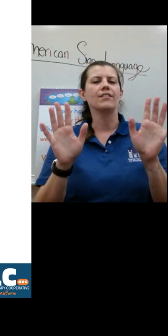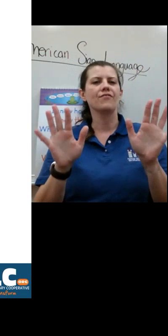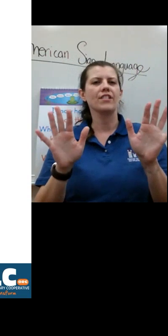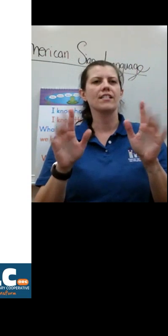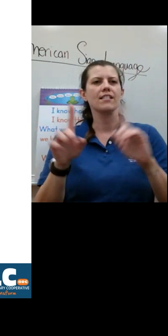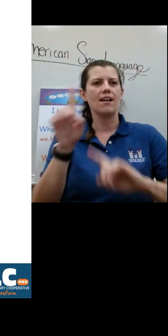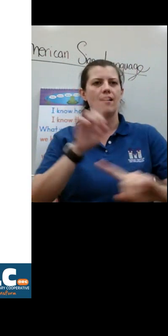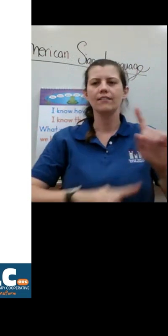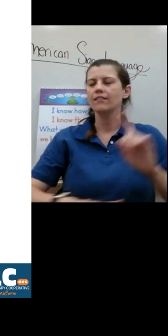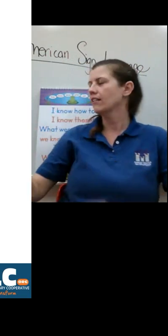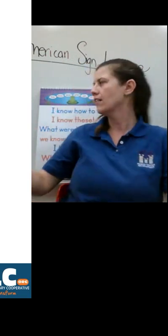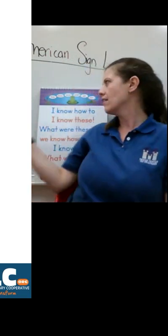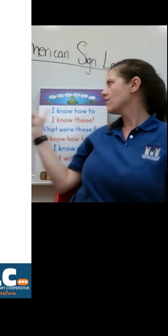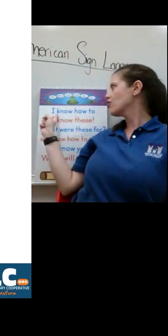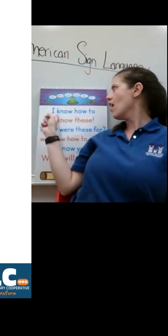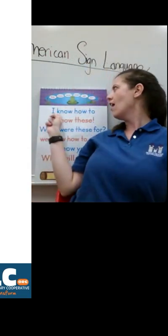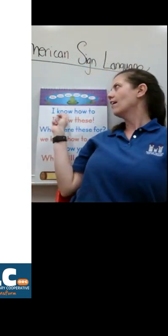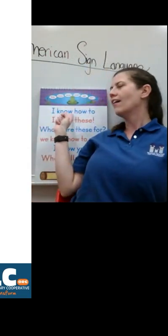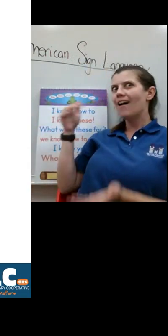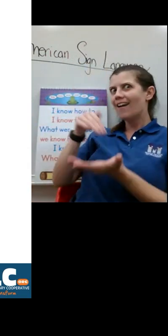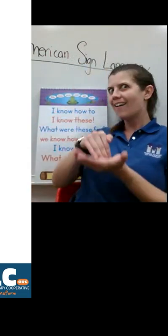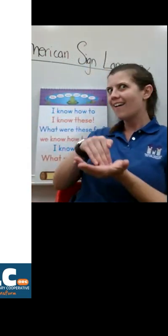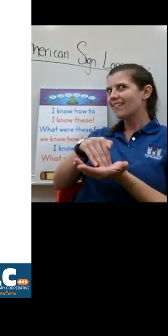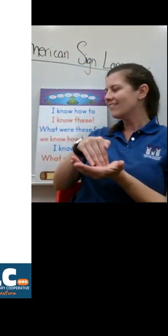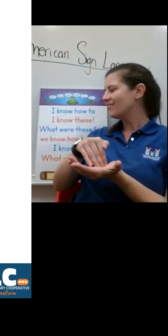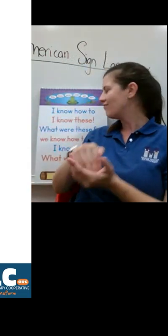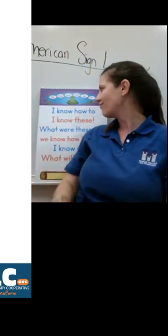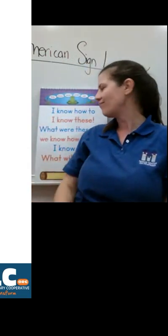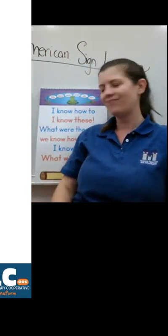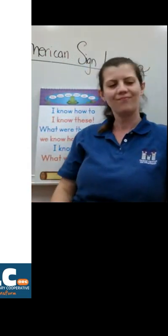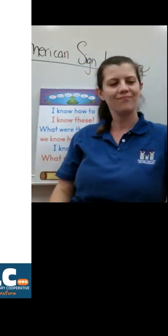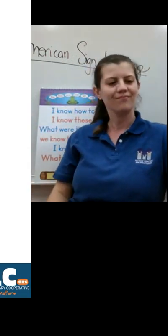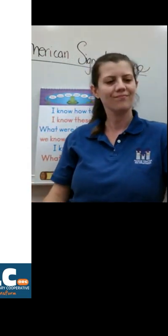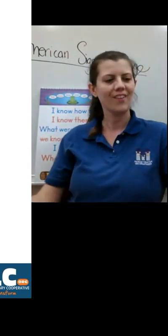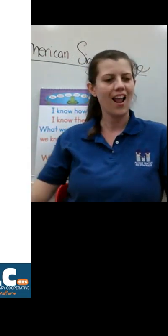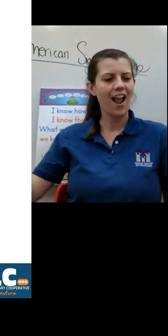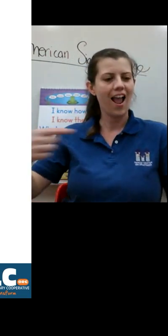using both hands for this sign, let's try it again.